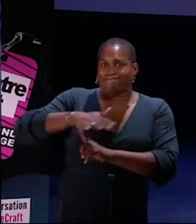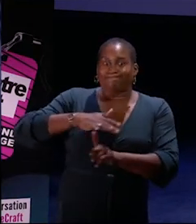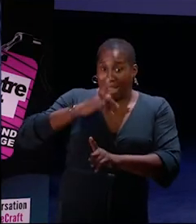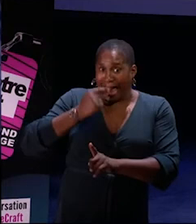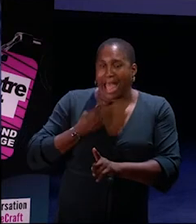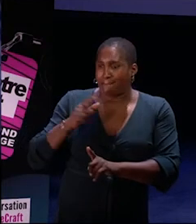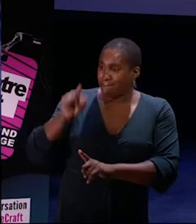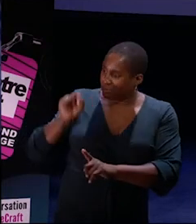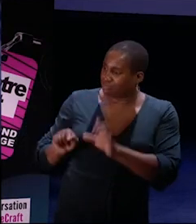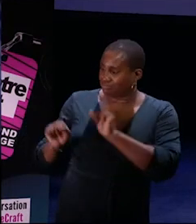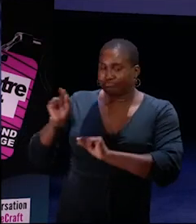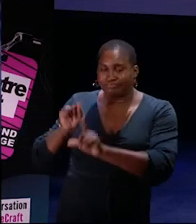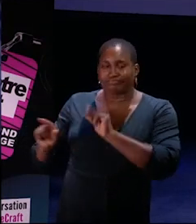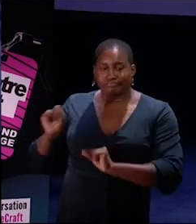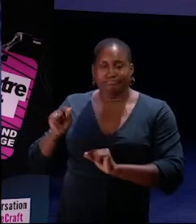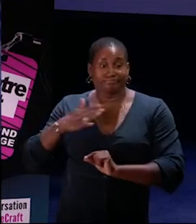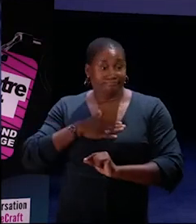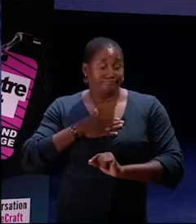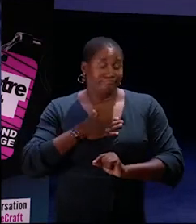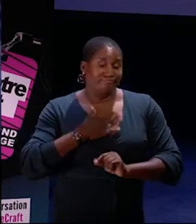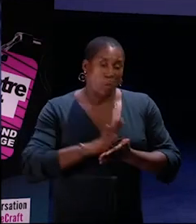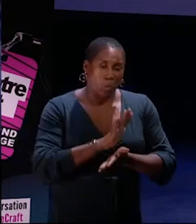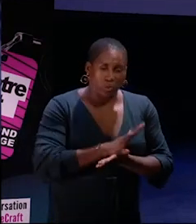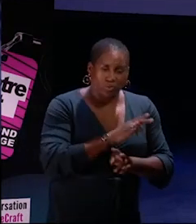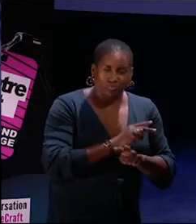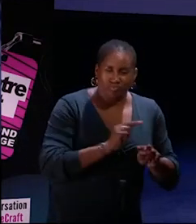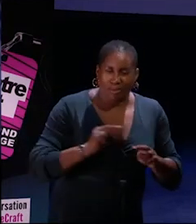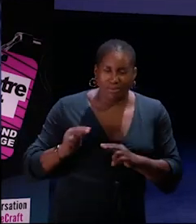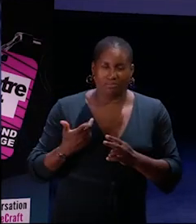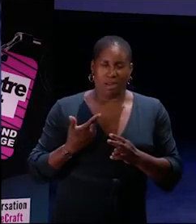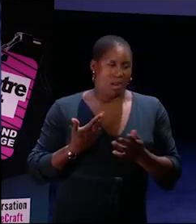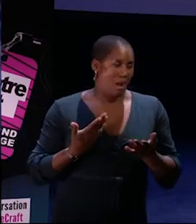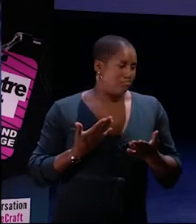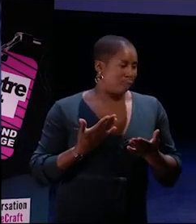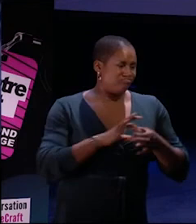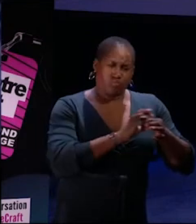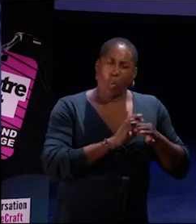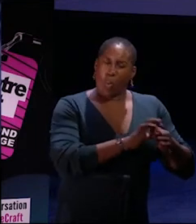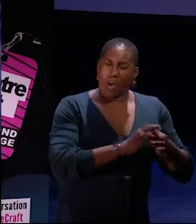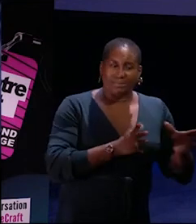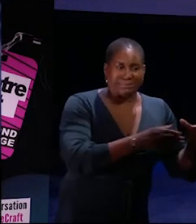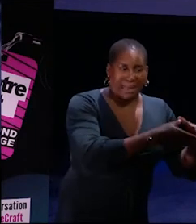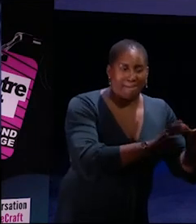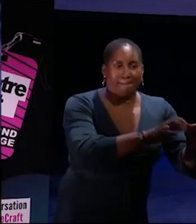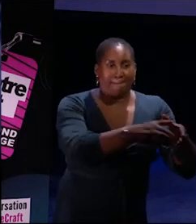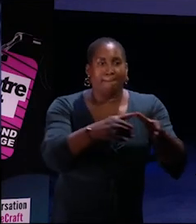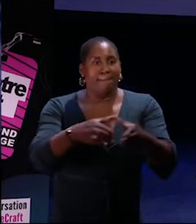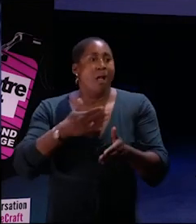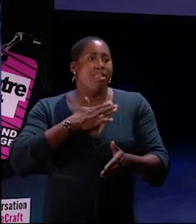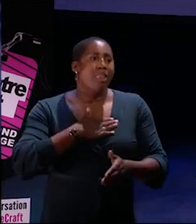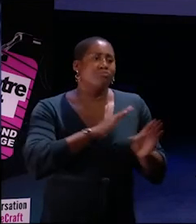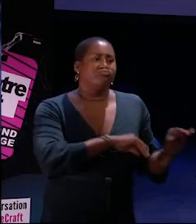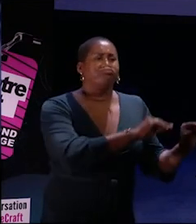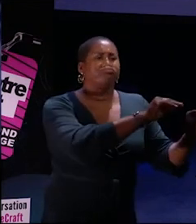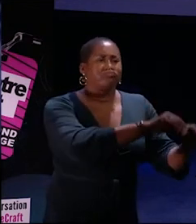And I really enjoy bouncing around. I really enjoy working with different teams, and so being able to go from one theater